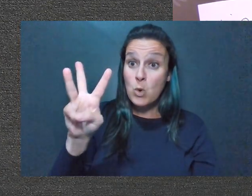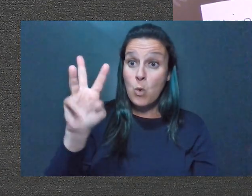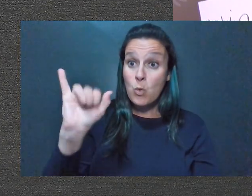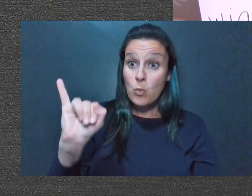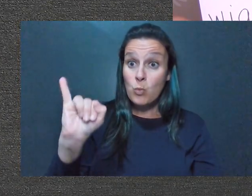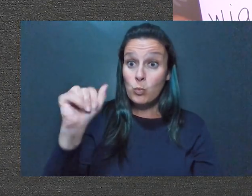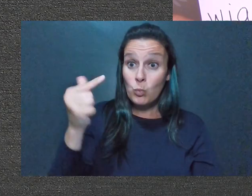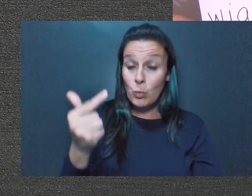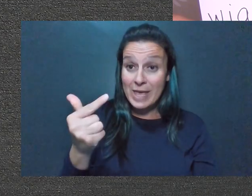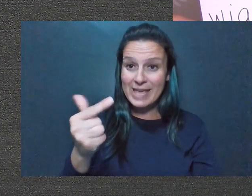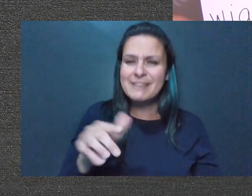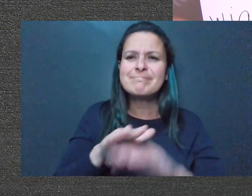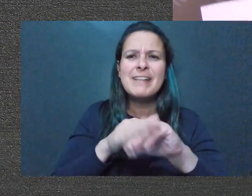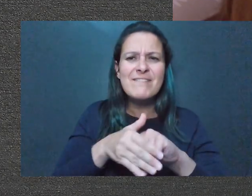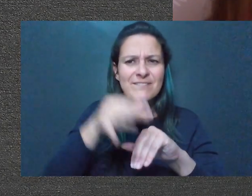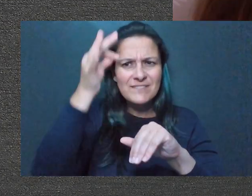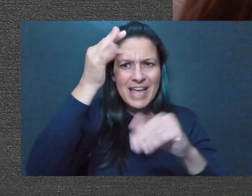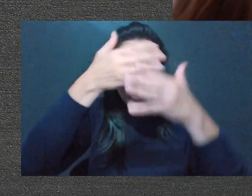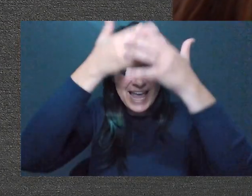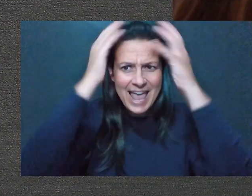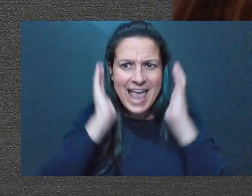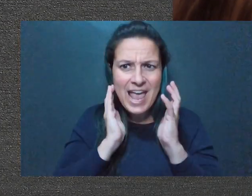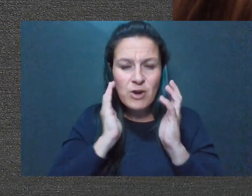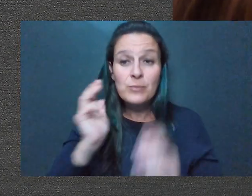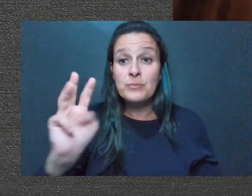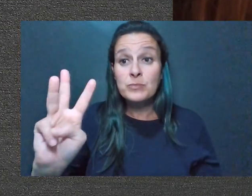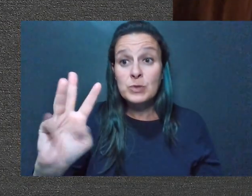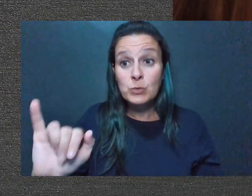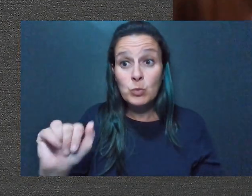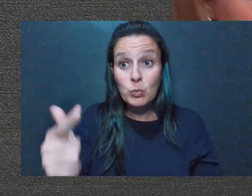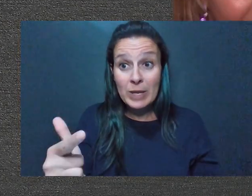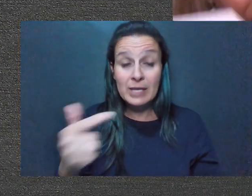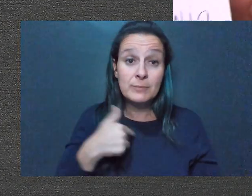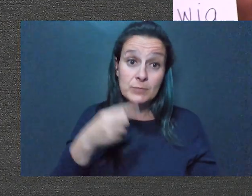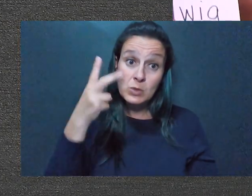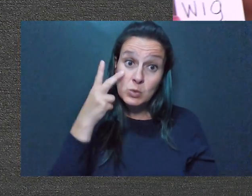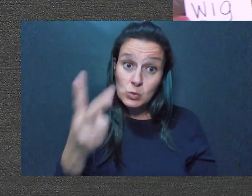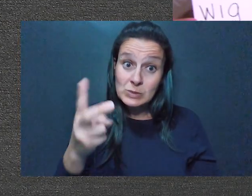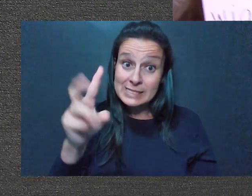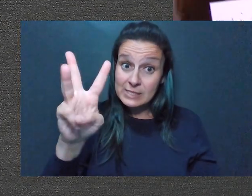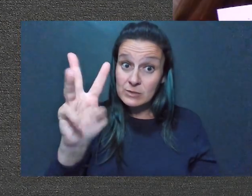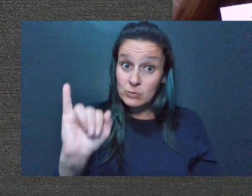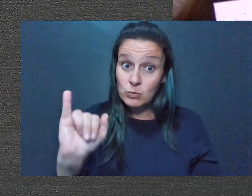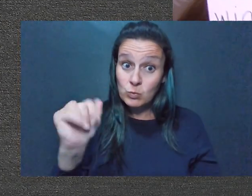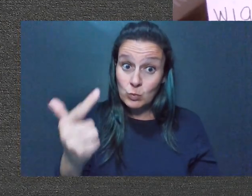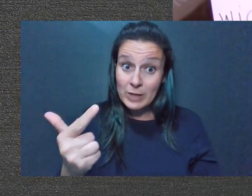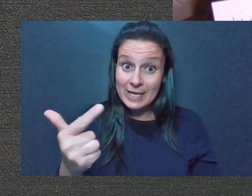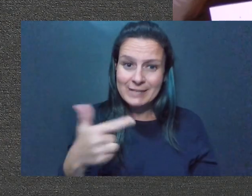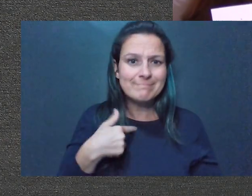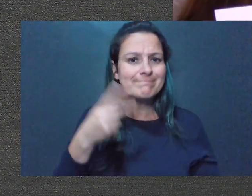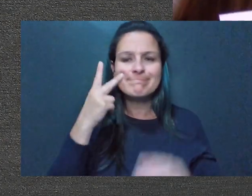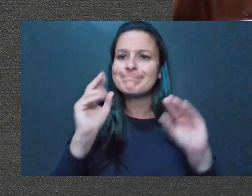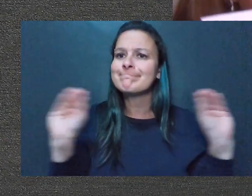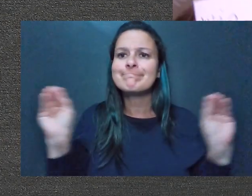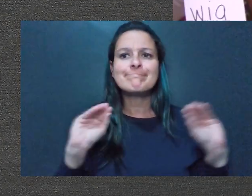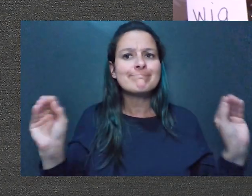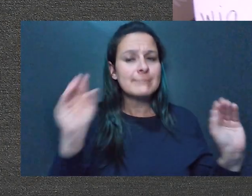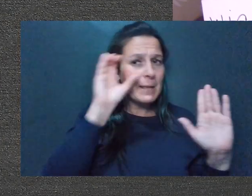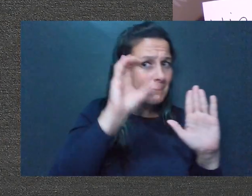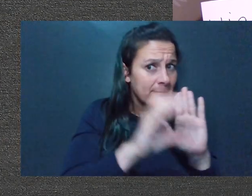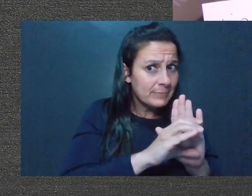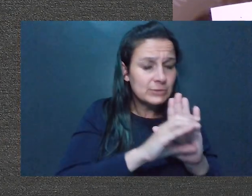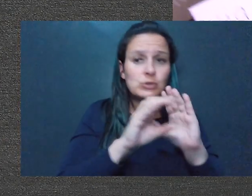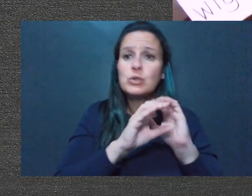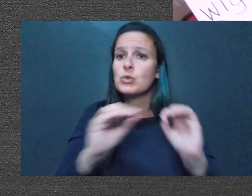Wig. Wig. Do you see a wig? I don't see a picture and I don't see